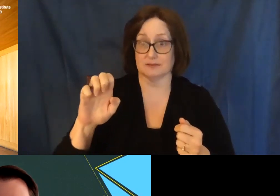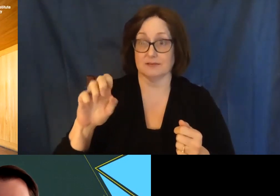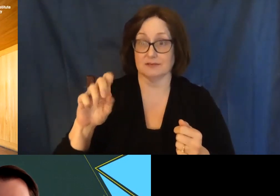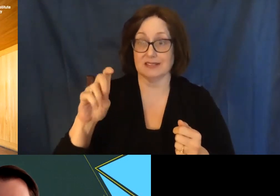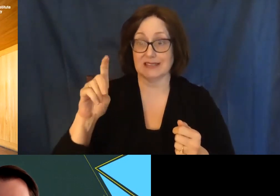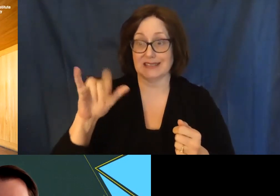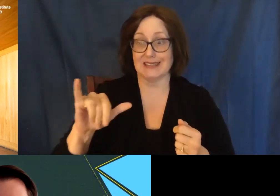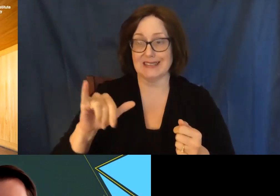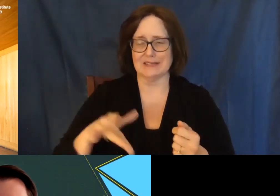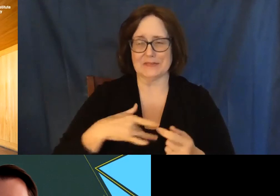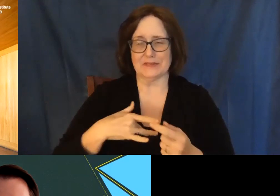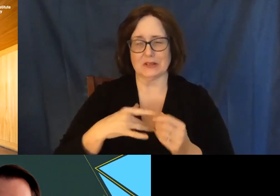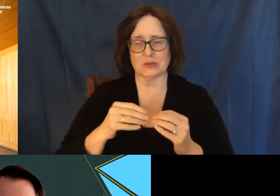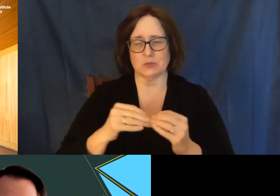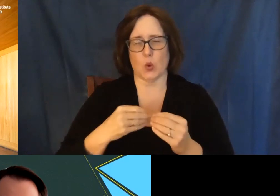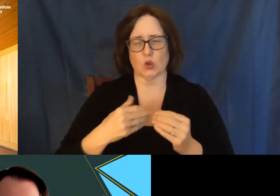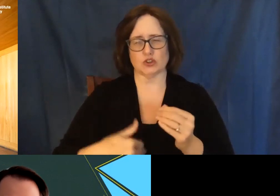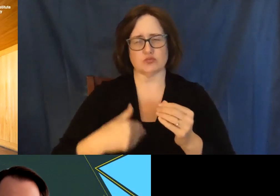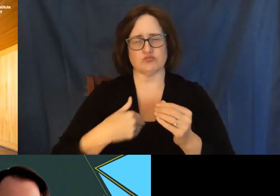intuitive.